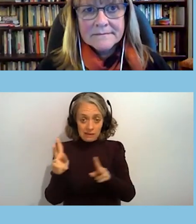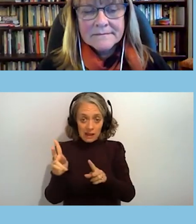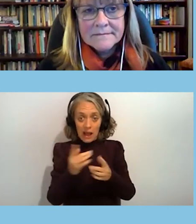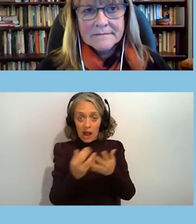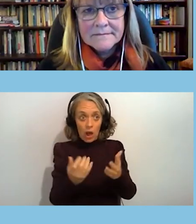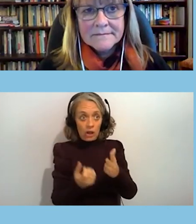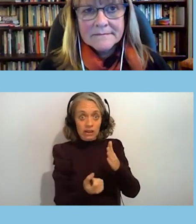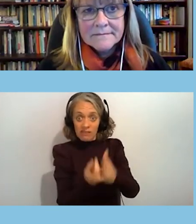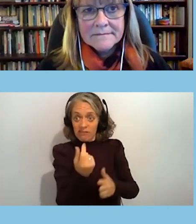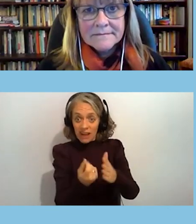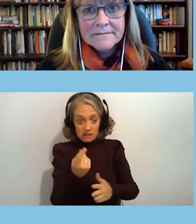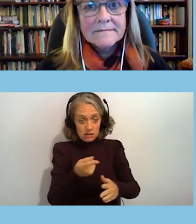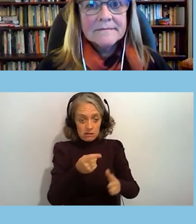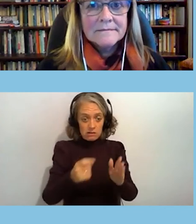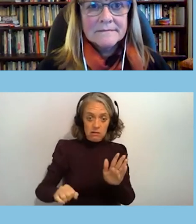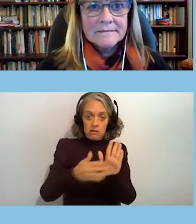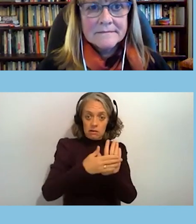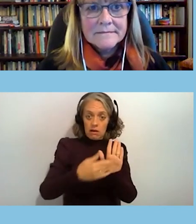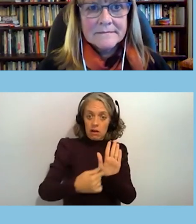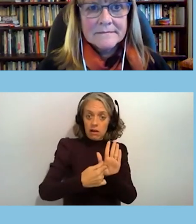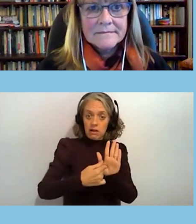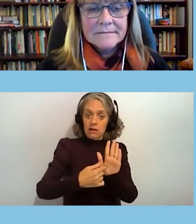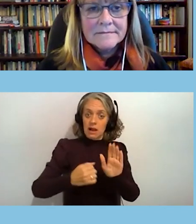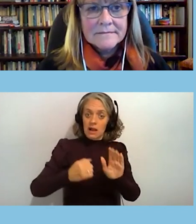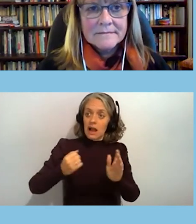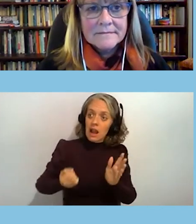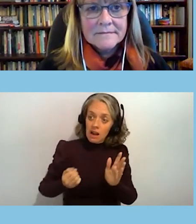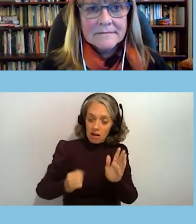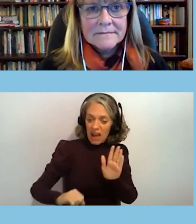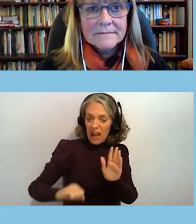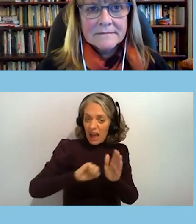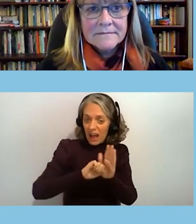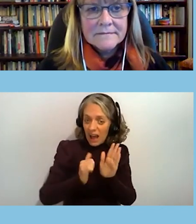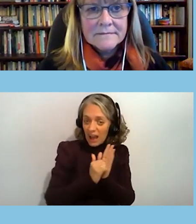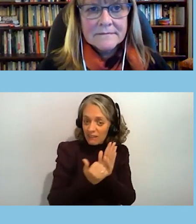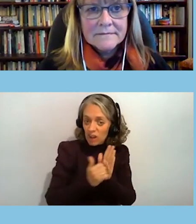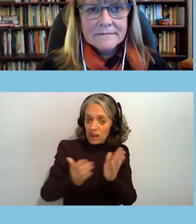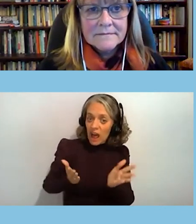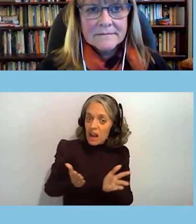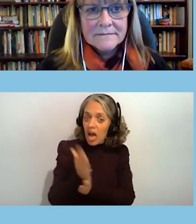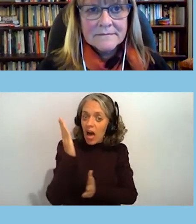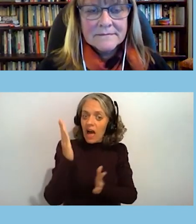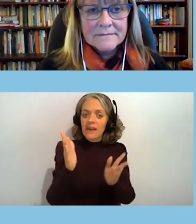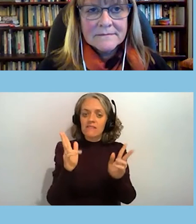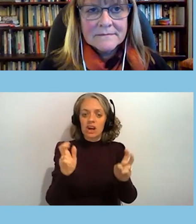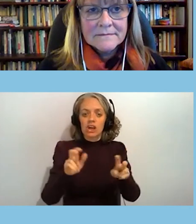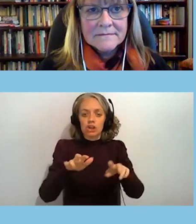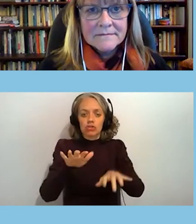being advertised as live transcription, which could mean two